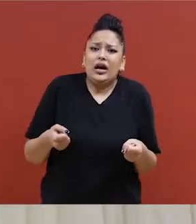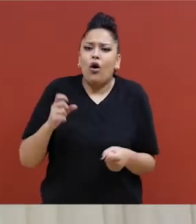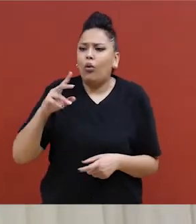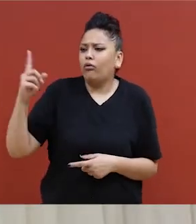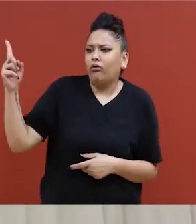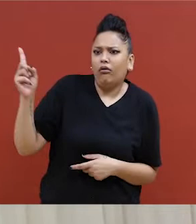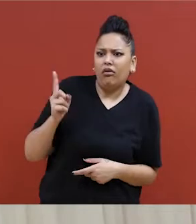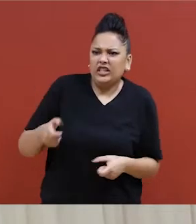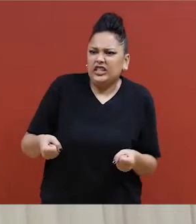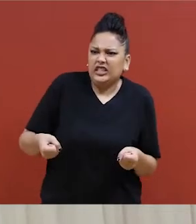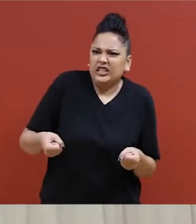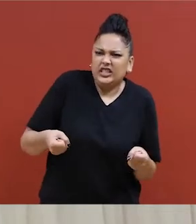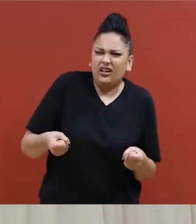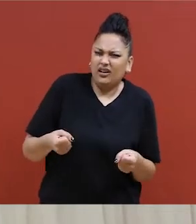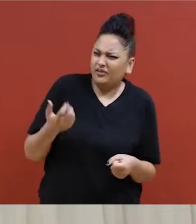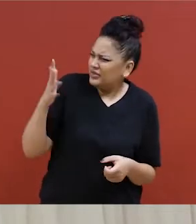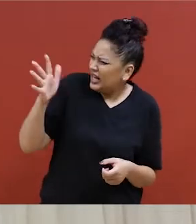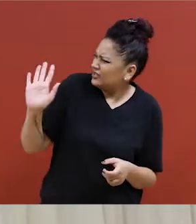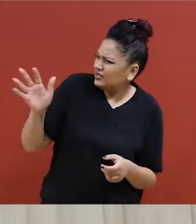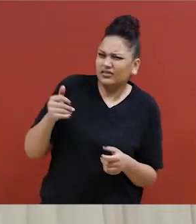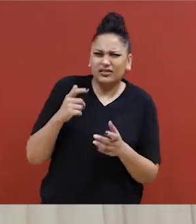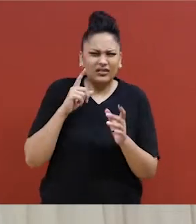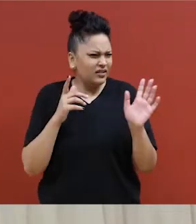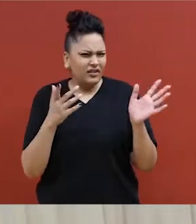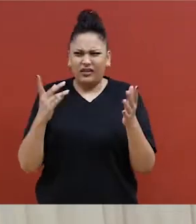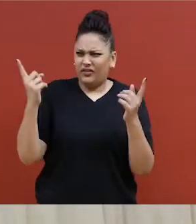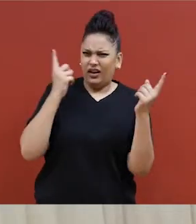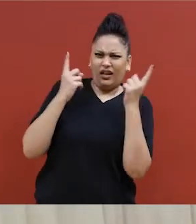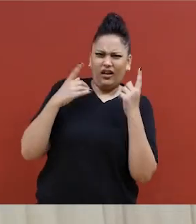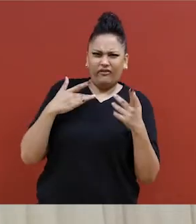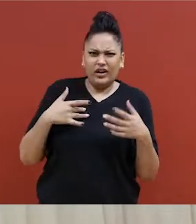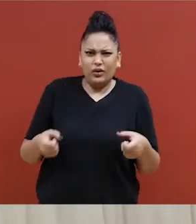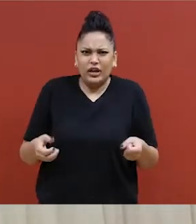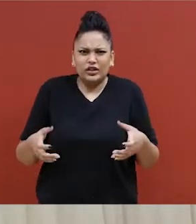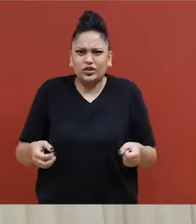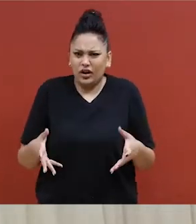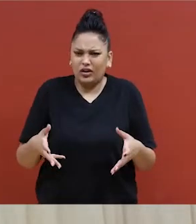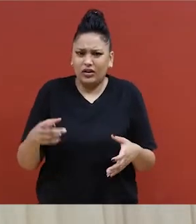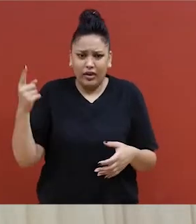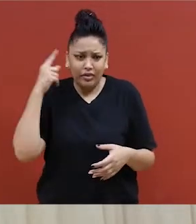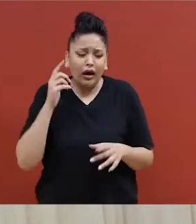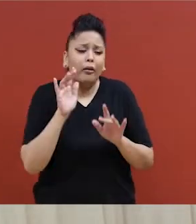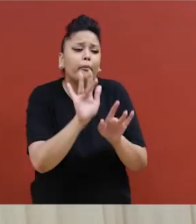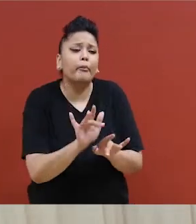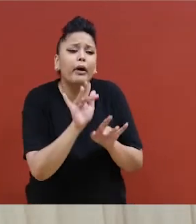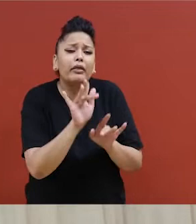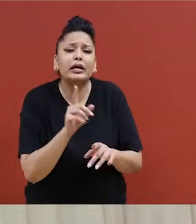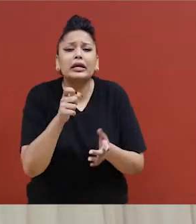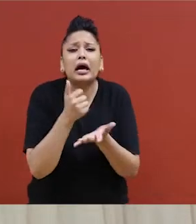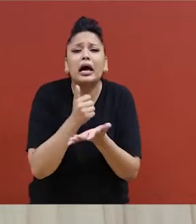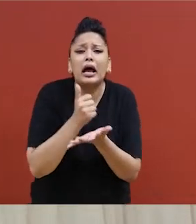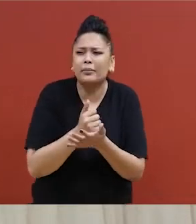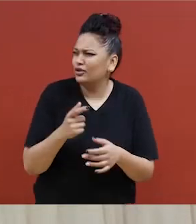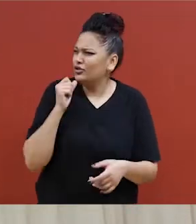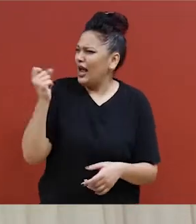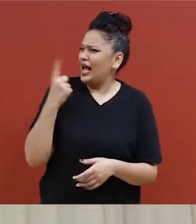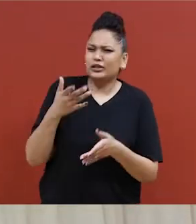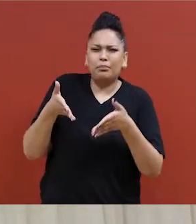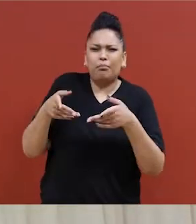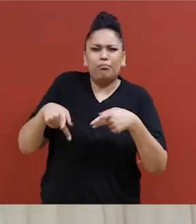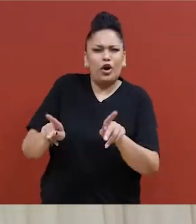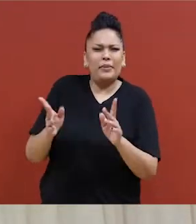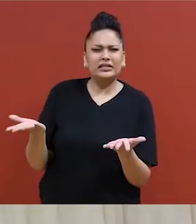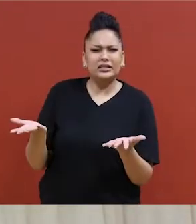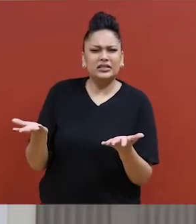come up beside and, who see a wheelchair as something that actually they don't need to ask permission